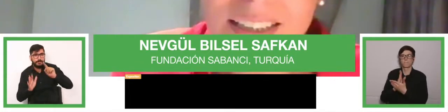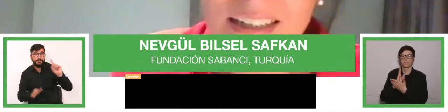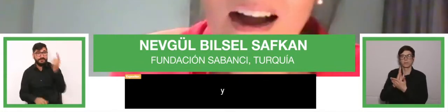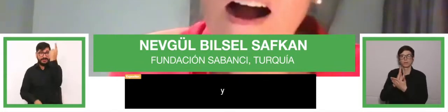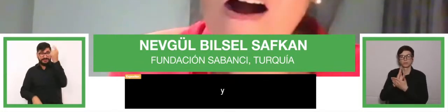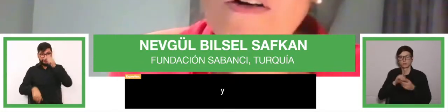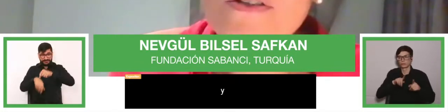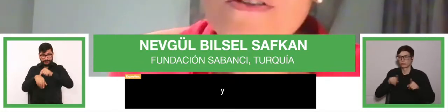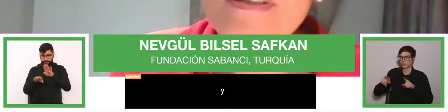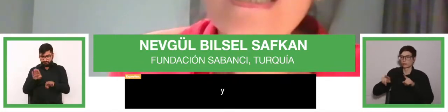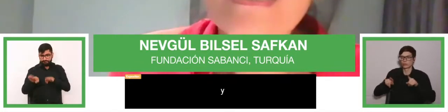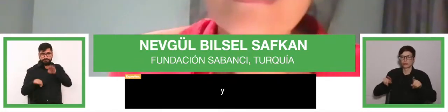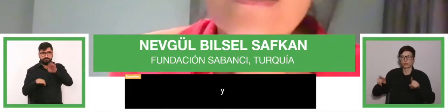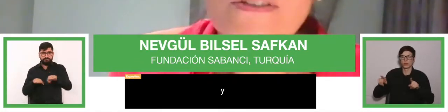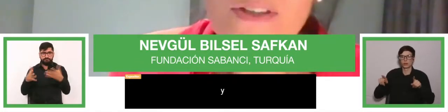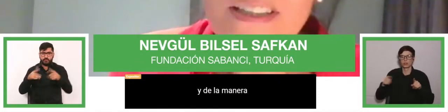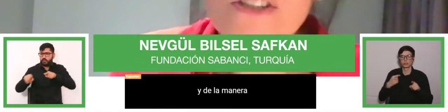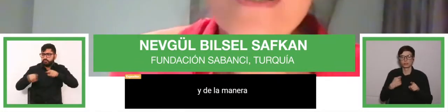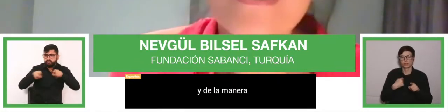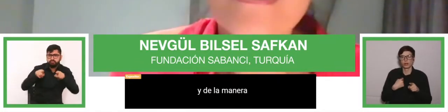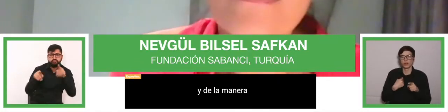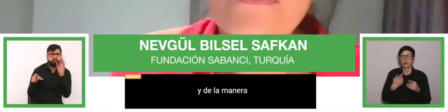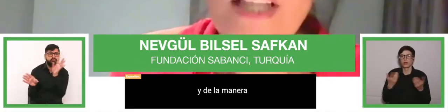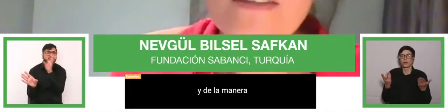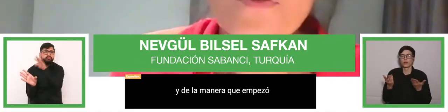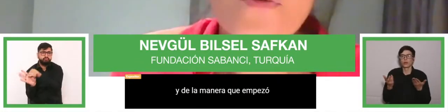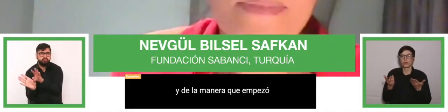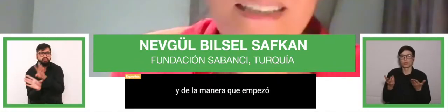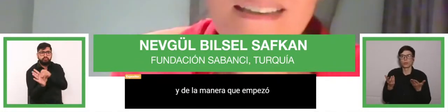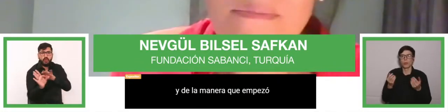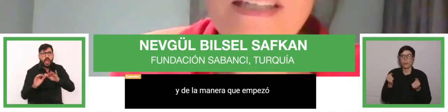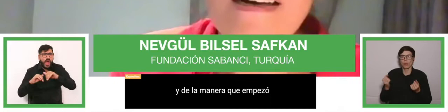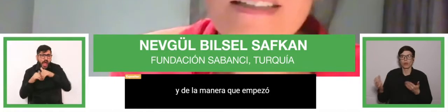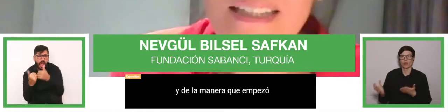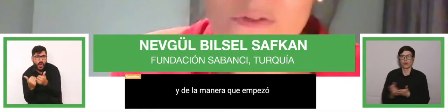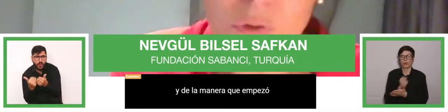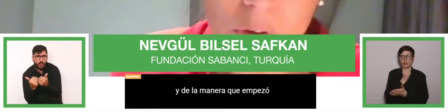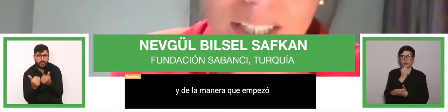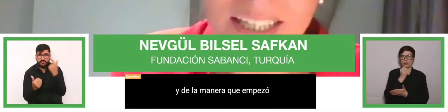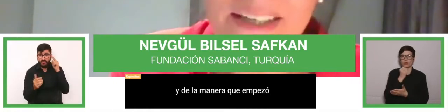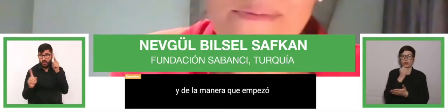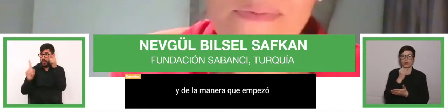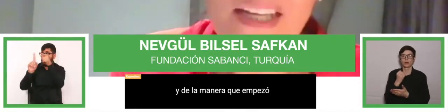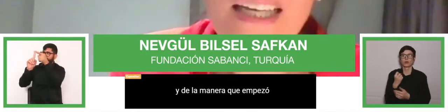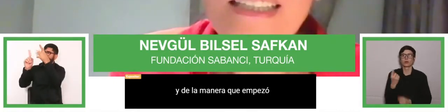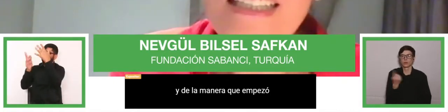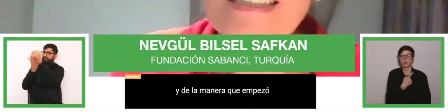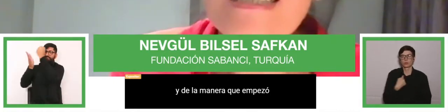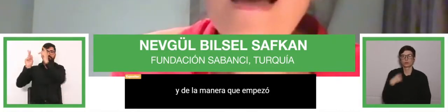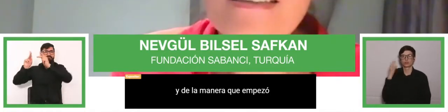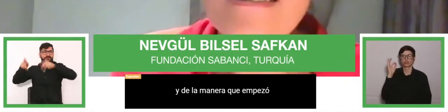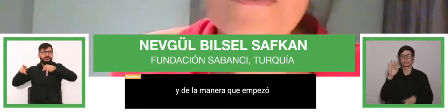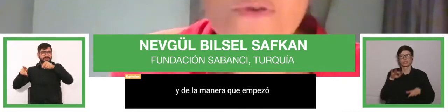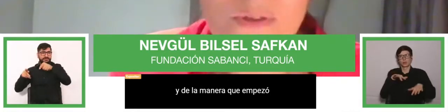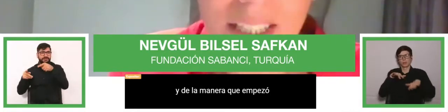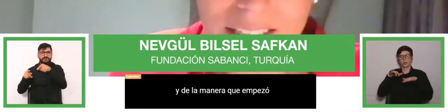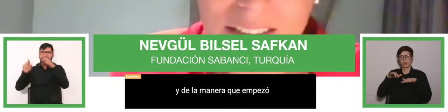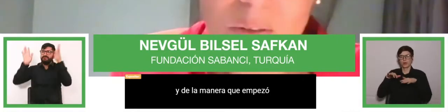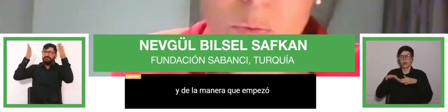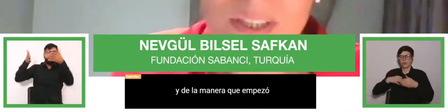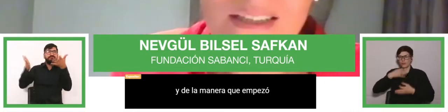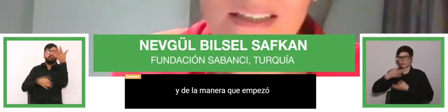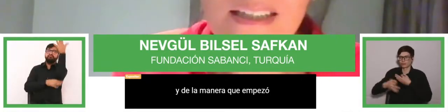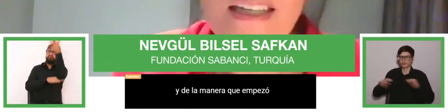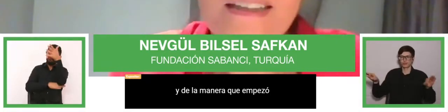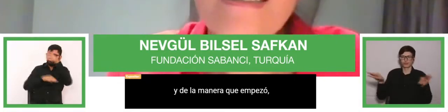organized our traditional philanthropy seminar in Turkey since last